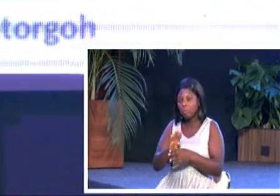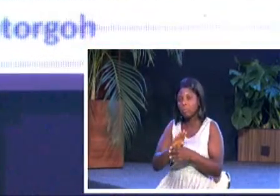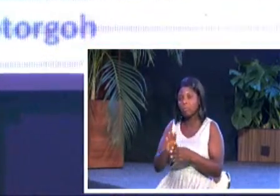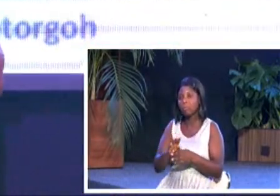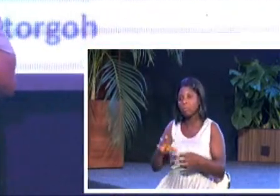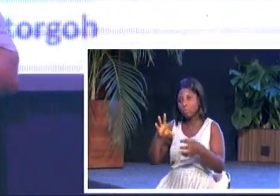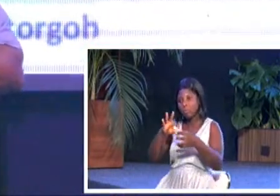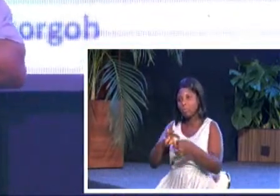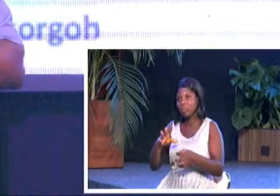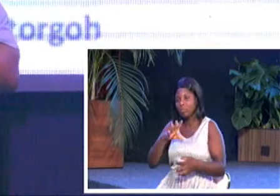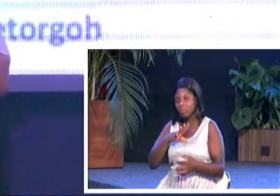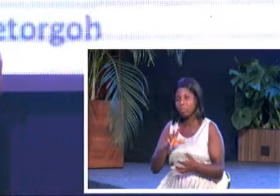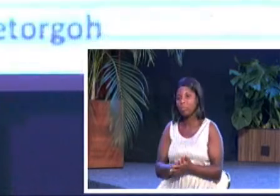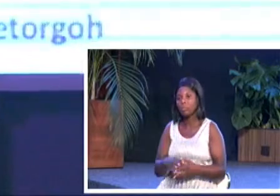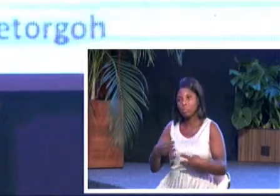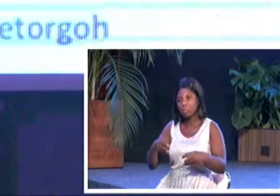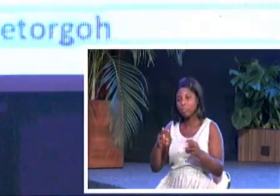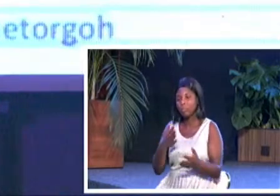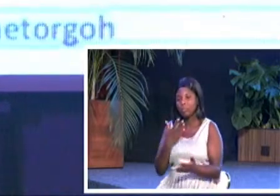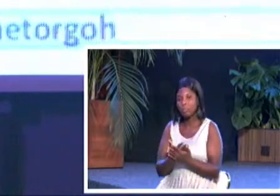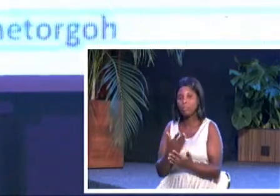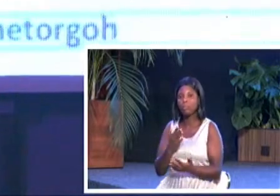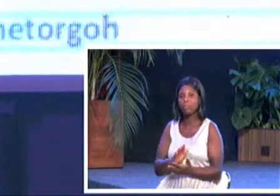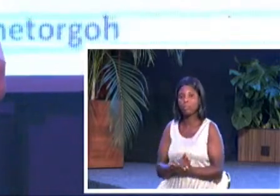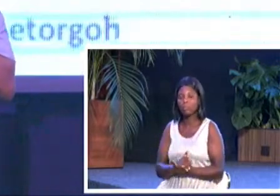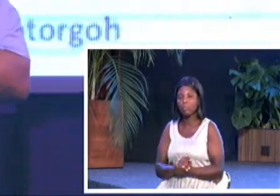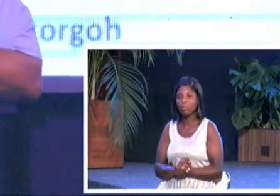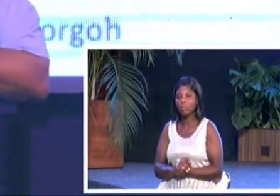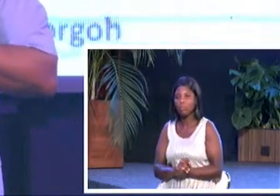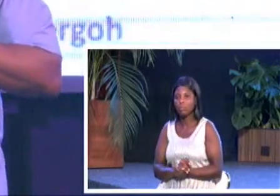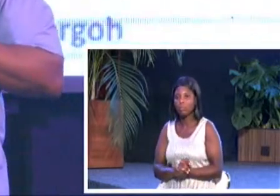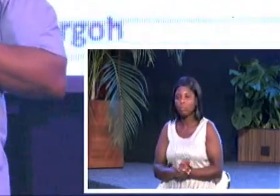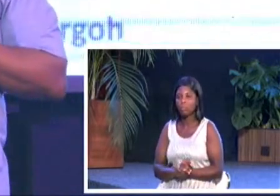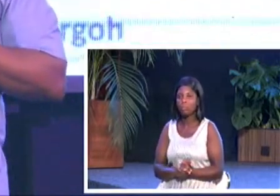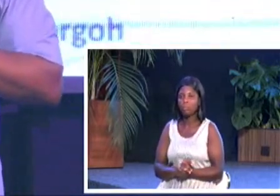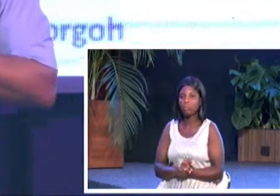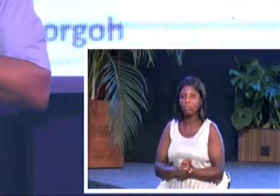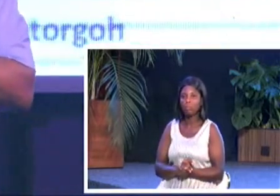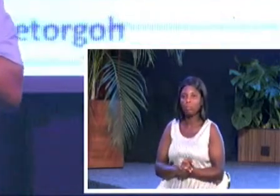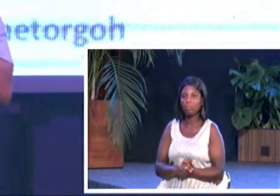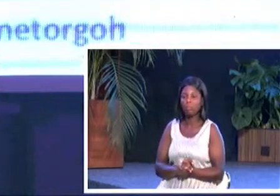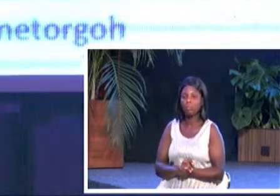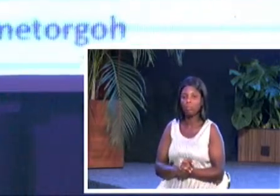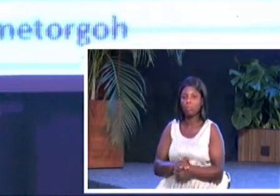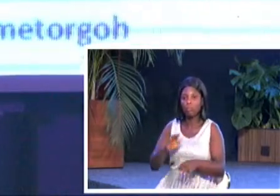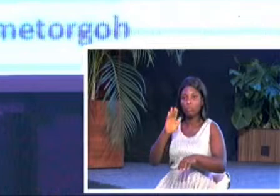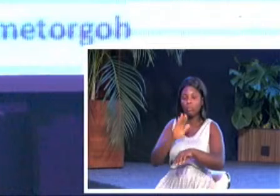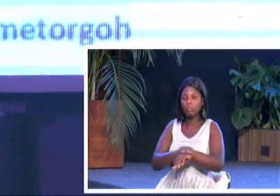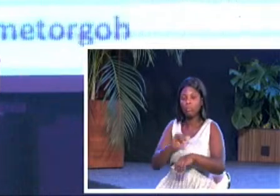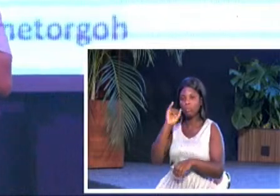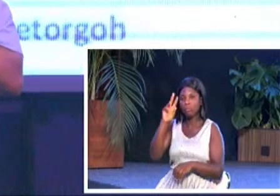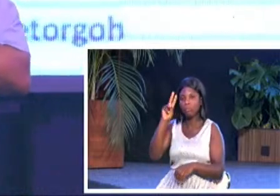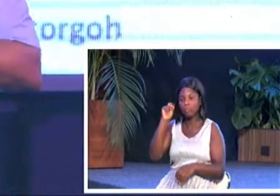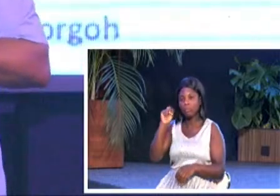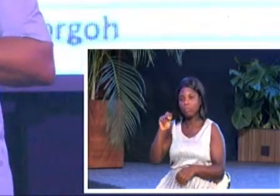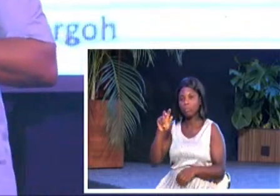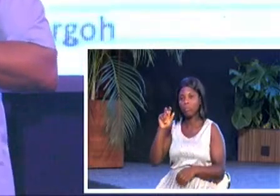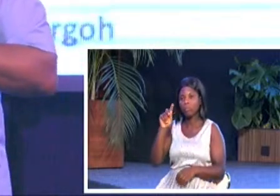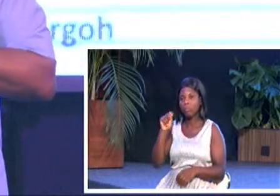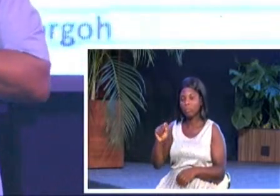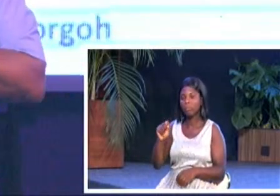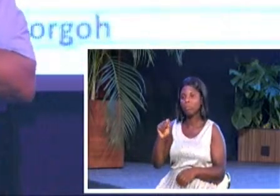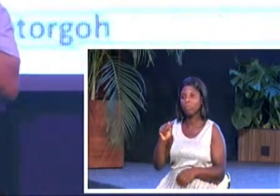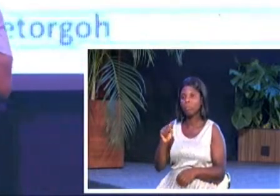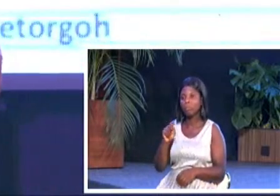of the speakers said she bought her clothes on Instagram from a Nigerian company without knowing who sold